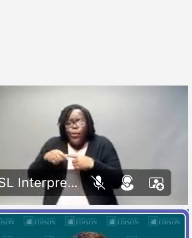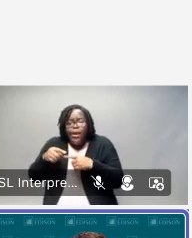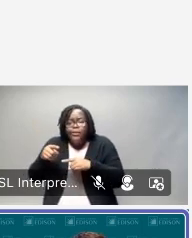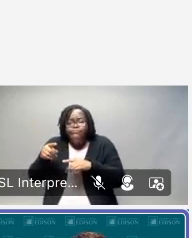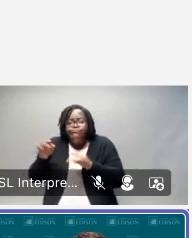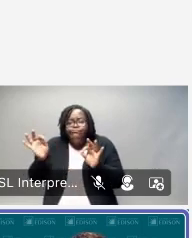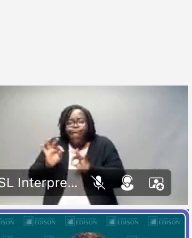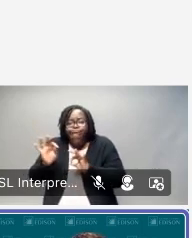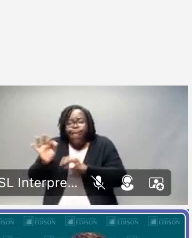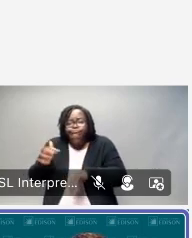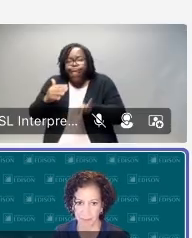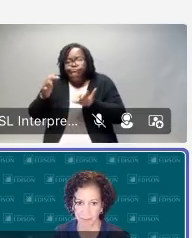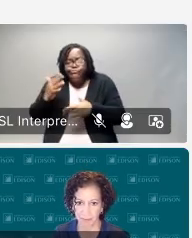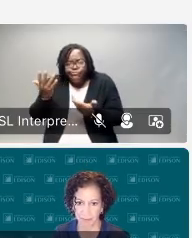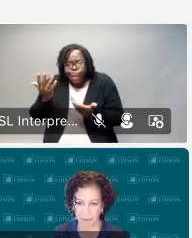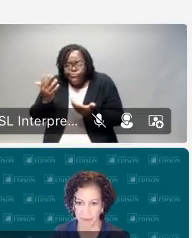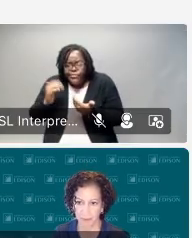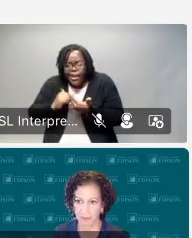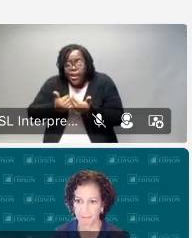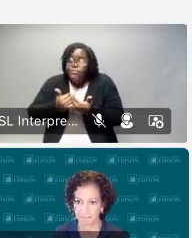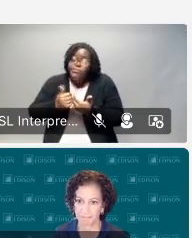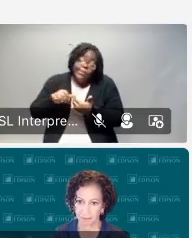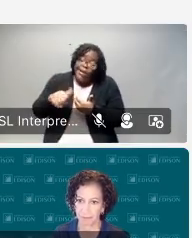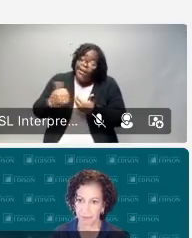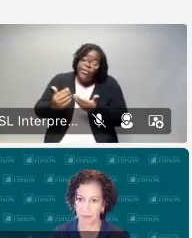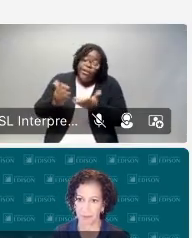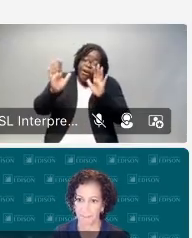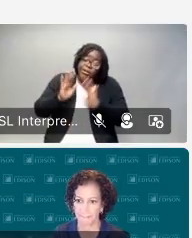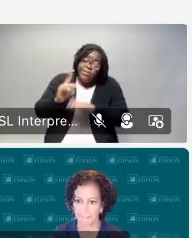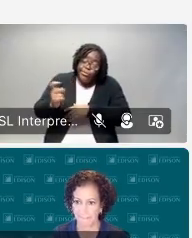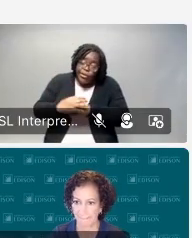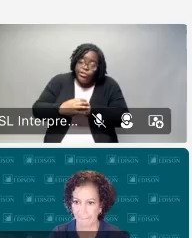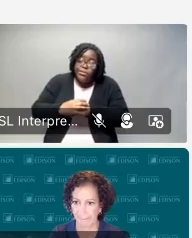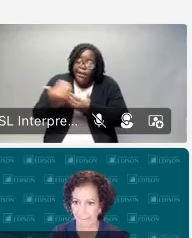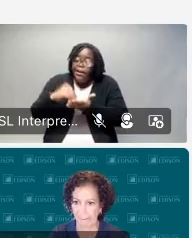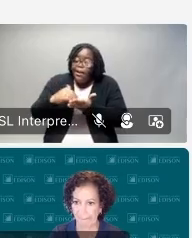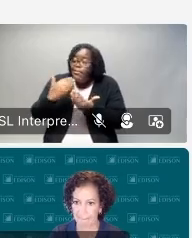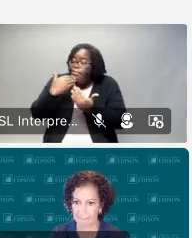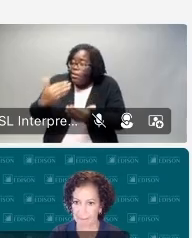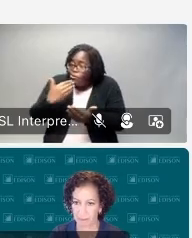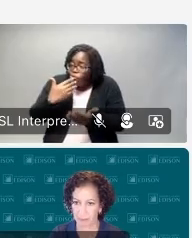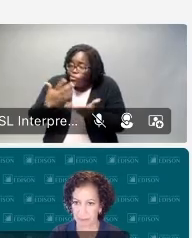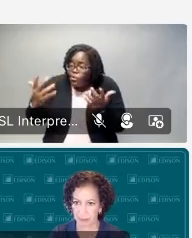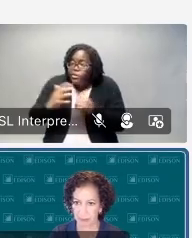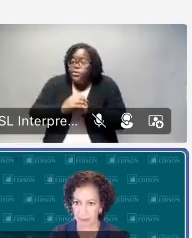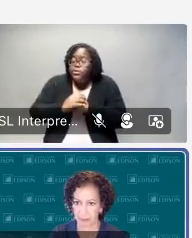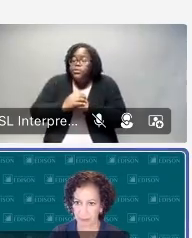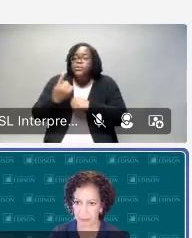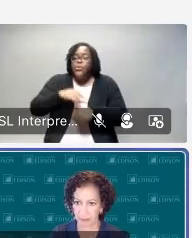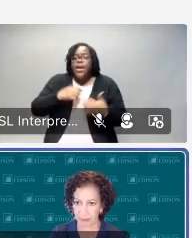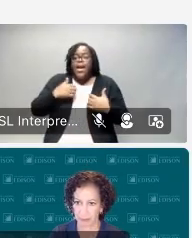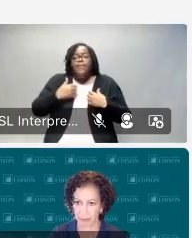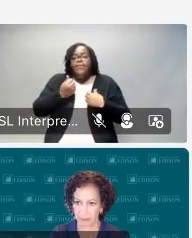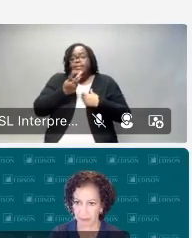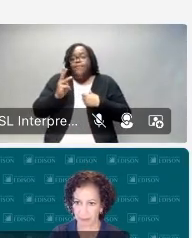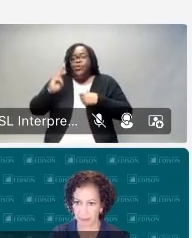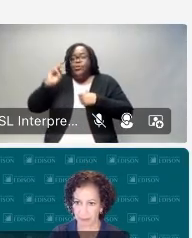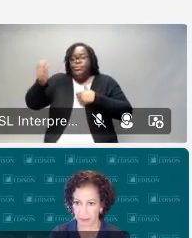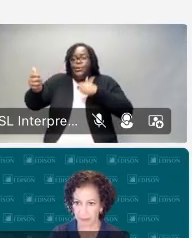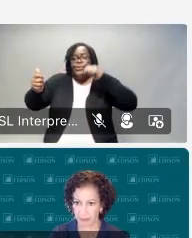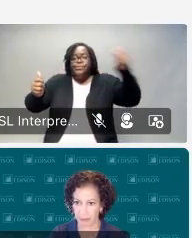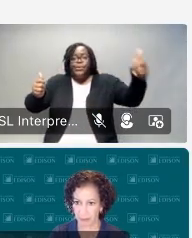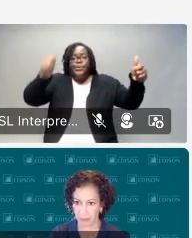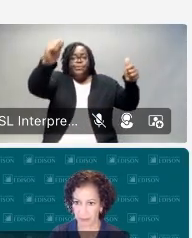wind? Another great question. So again, thank you for that. We have multiple weather stations